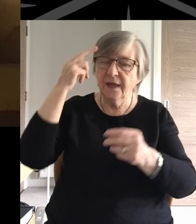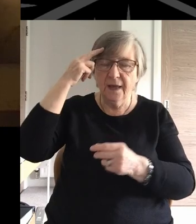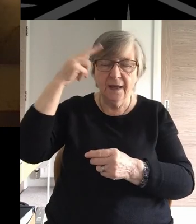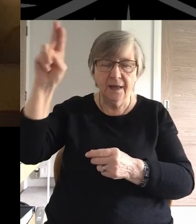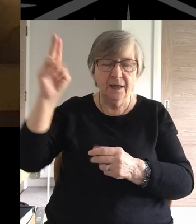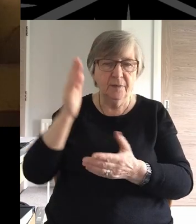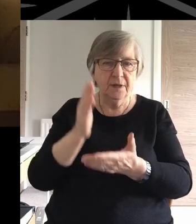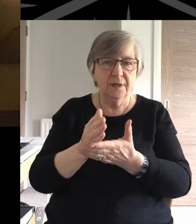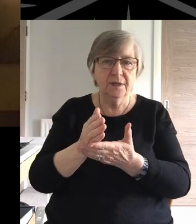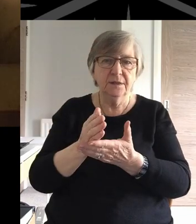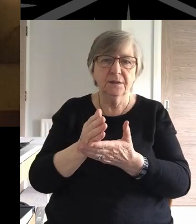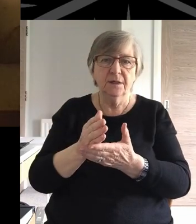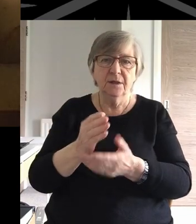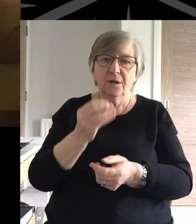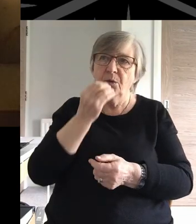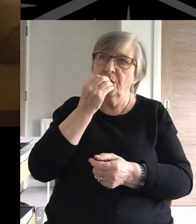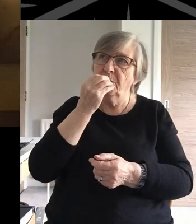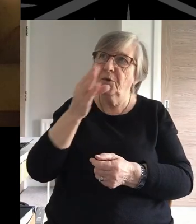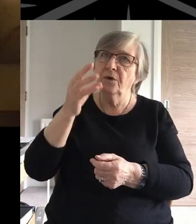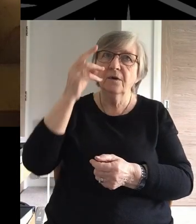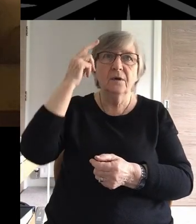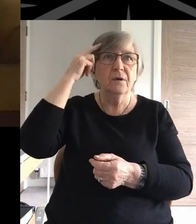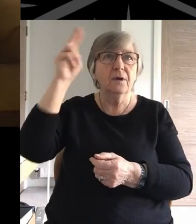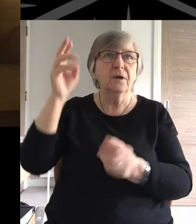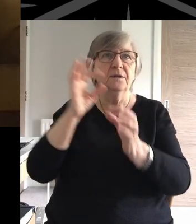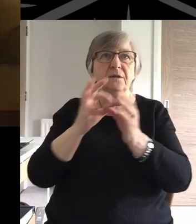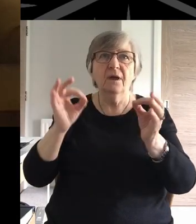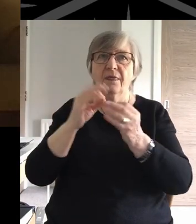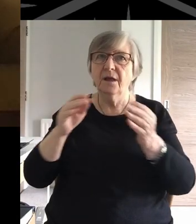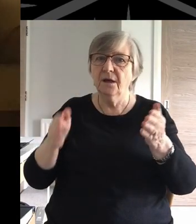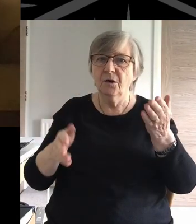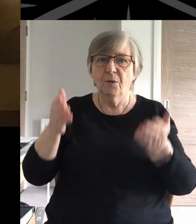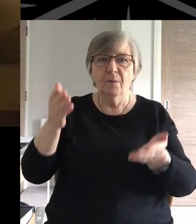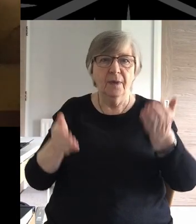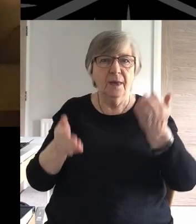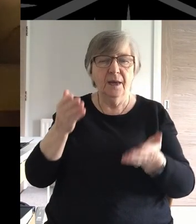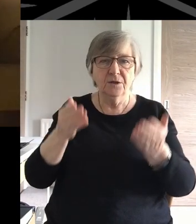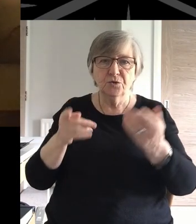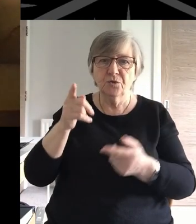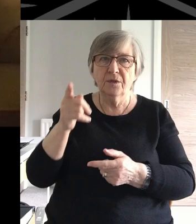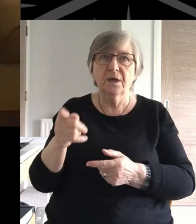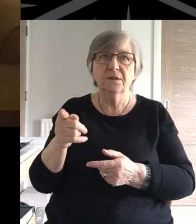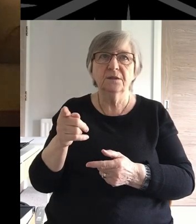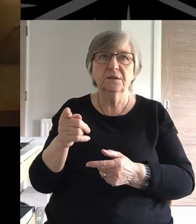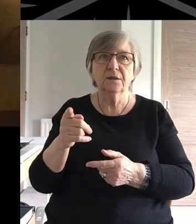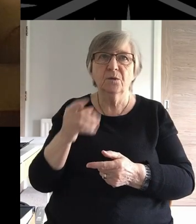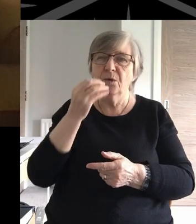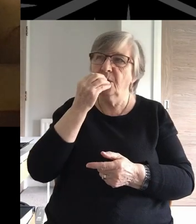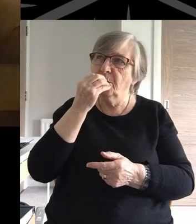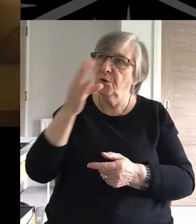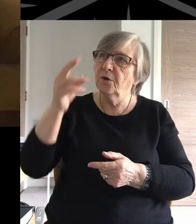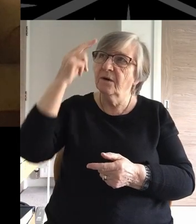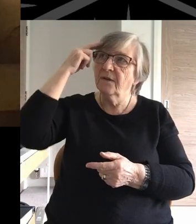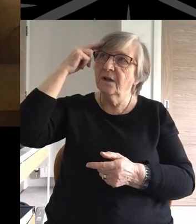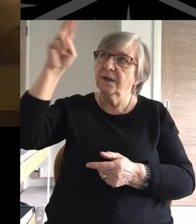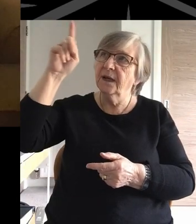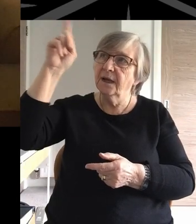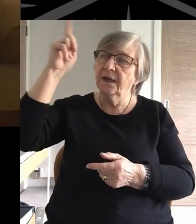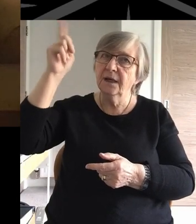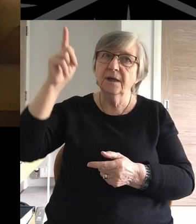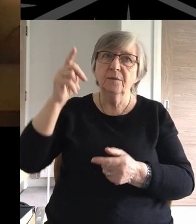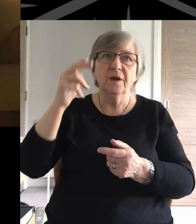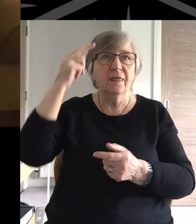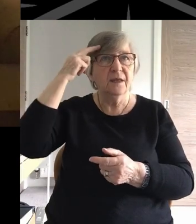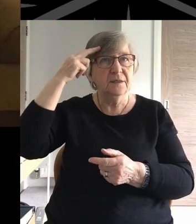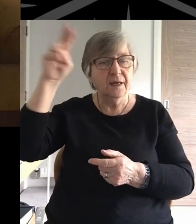beautiful name it is, nothing compares to this. What a beautiful name it is.